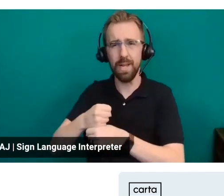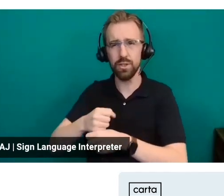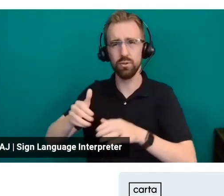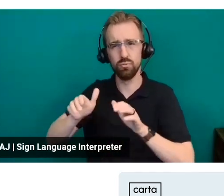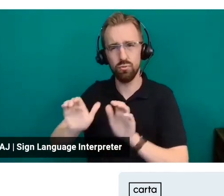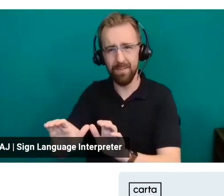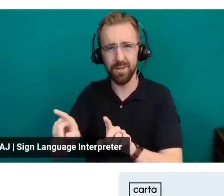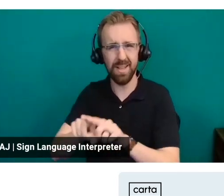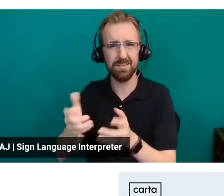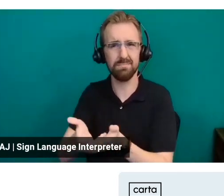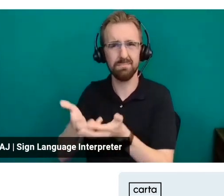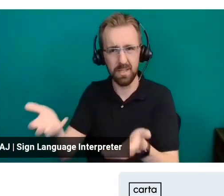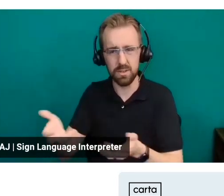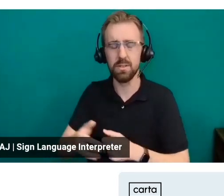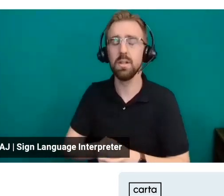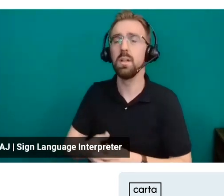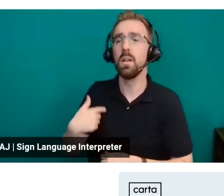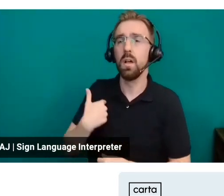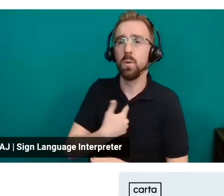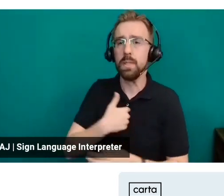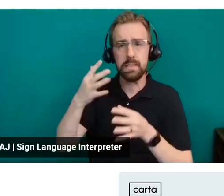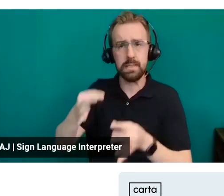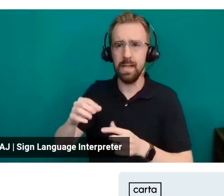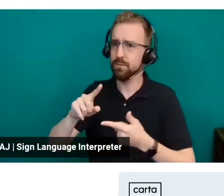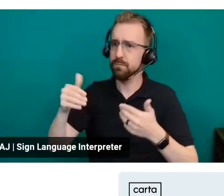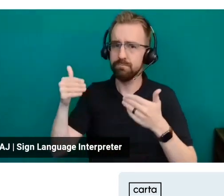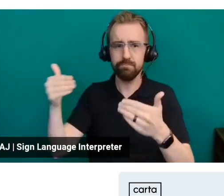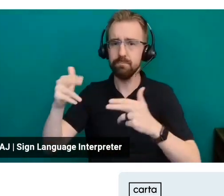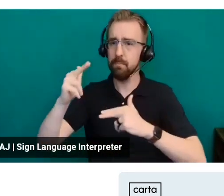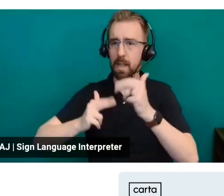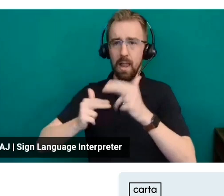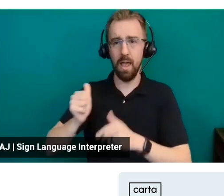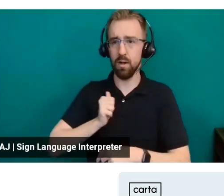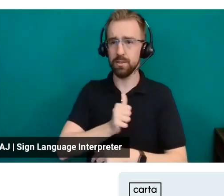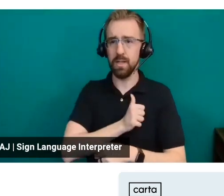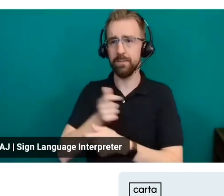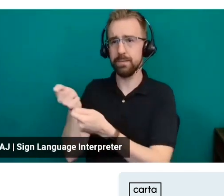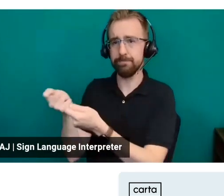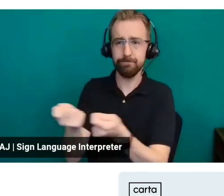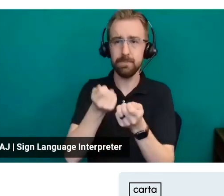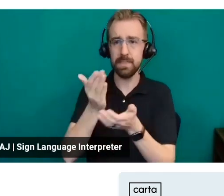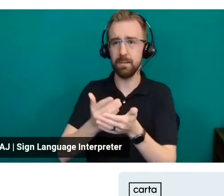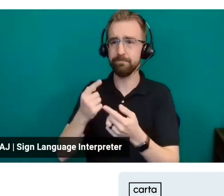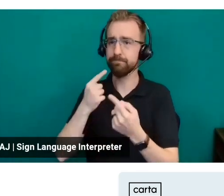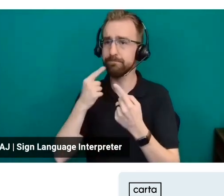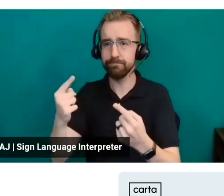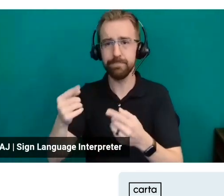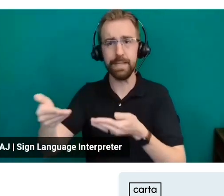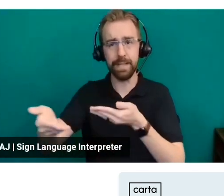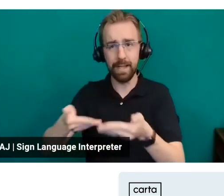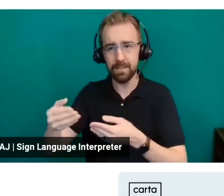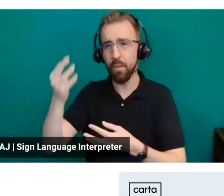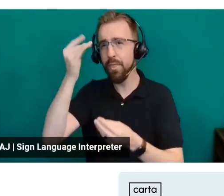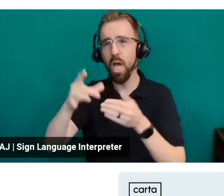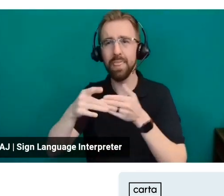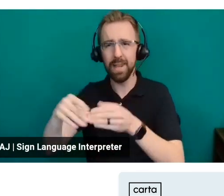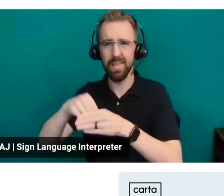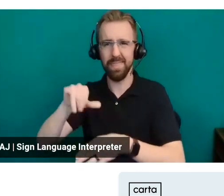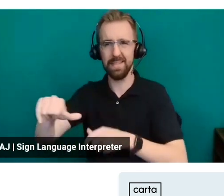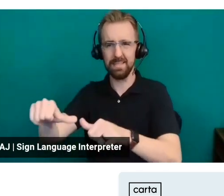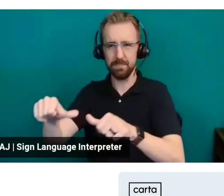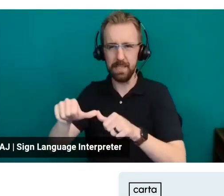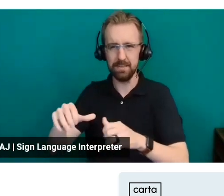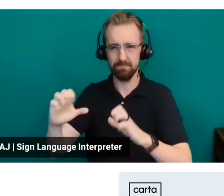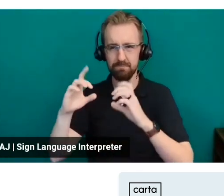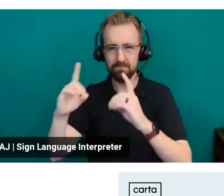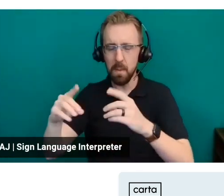as much. And so we decided to build it ourselves and bring on some of the most notable guests and thought leaders in the space to educate